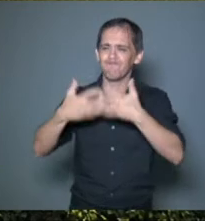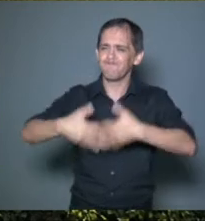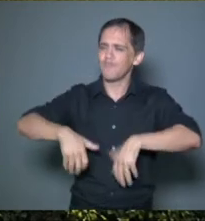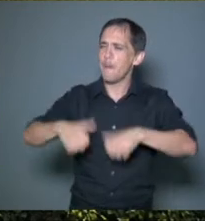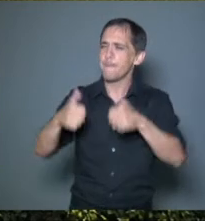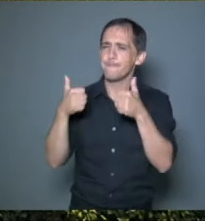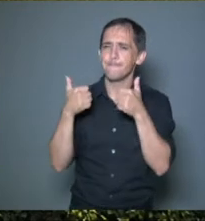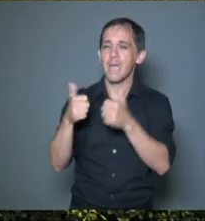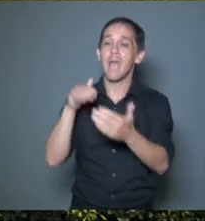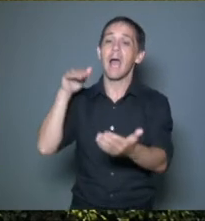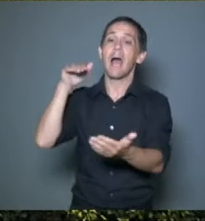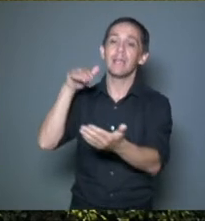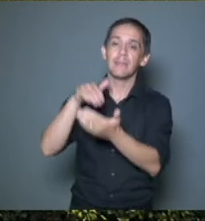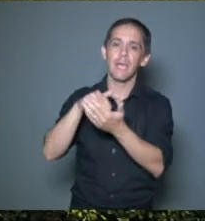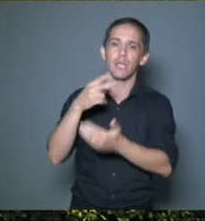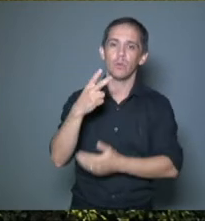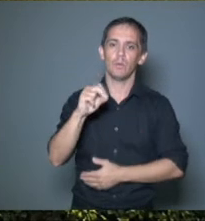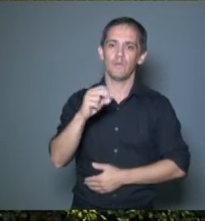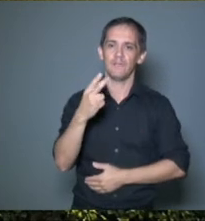by 2026.